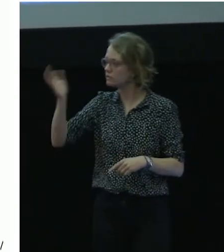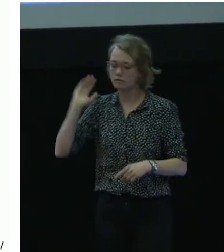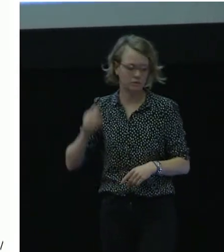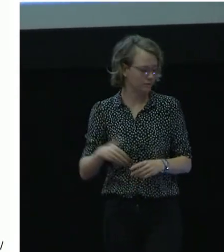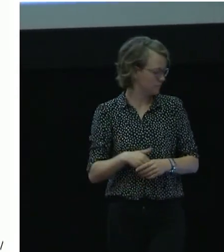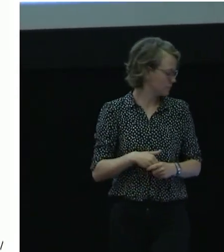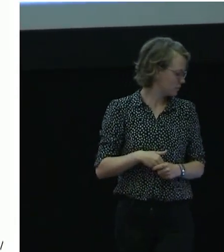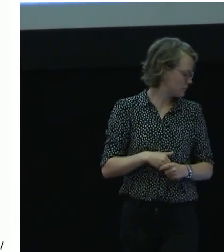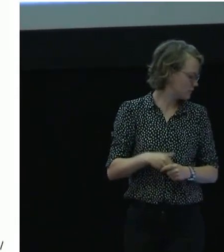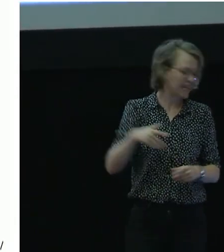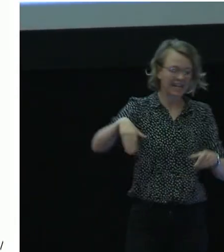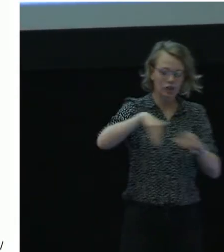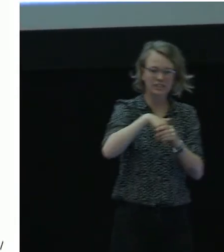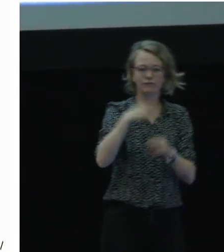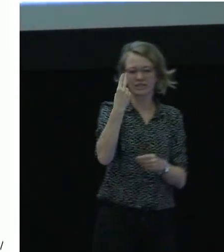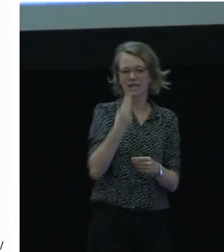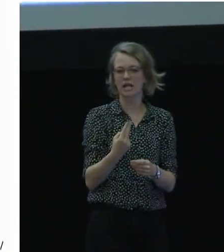So learn from diversity.